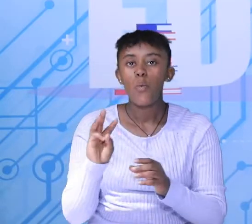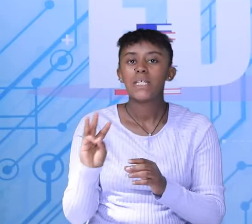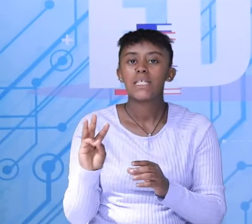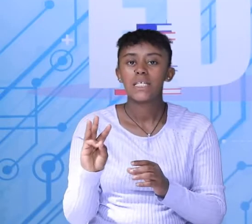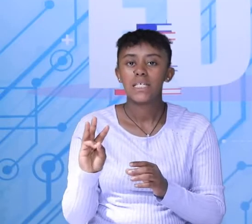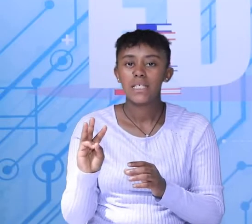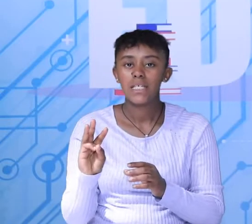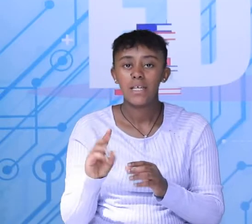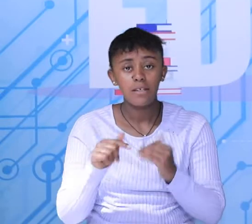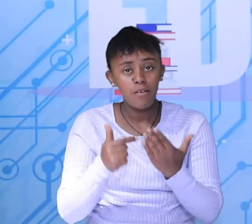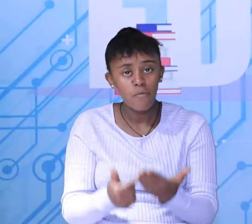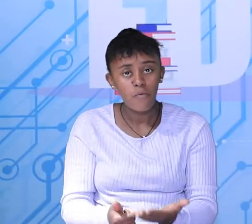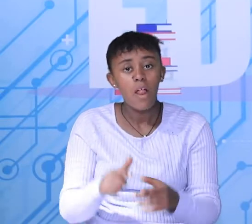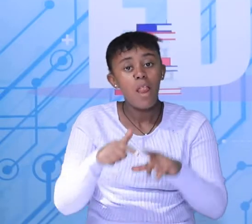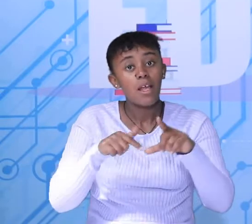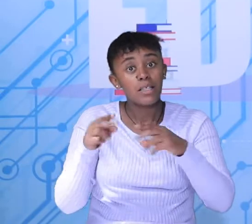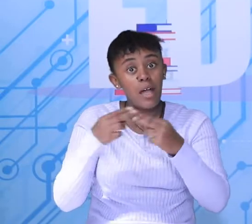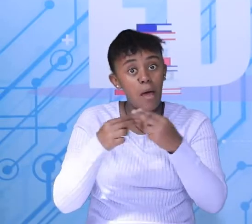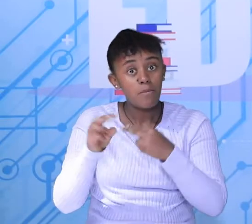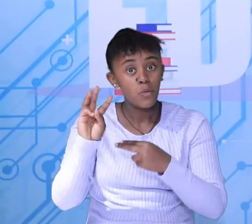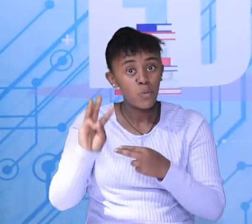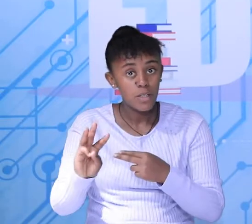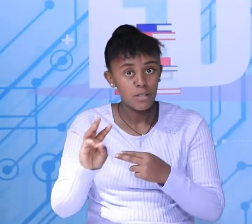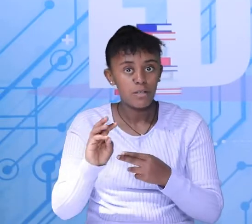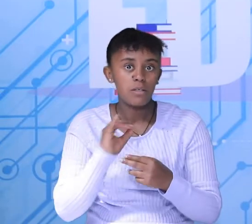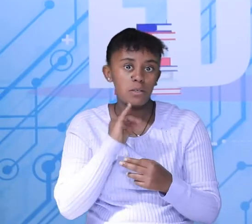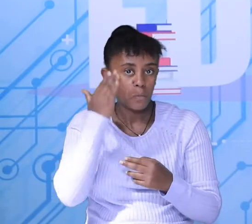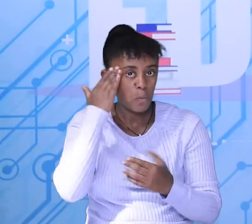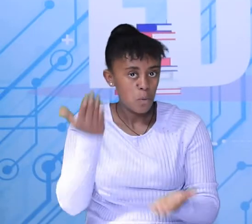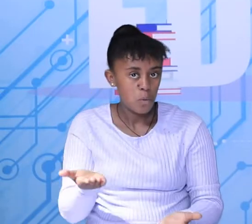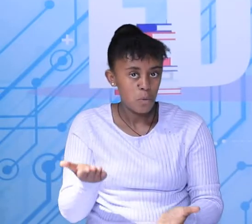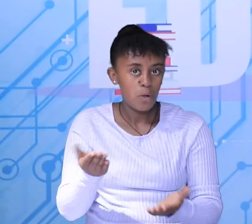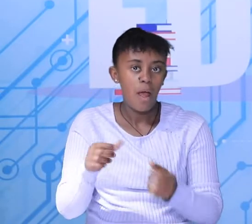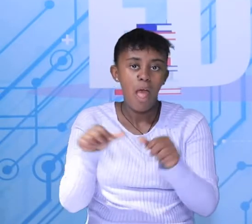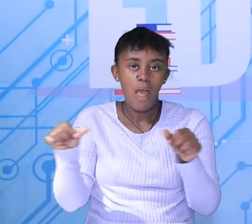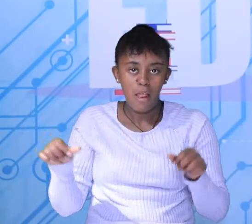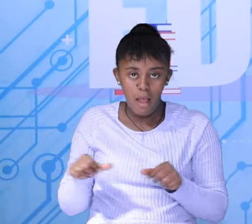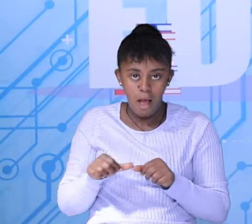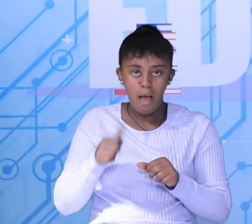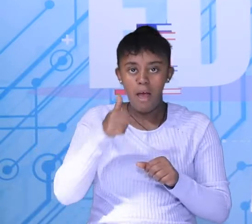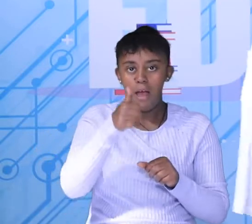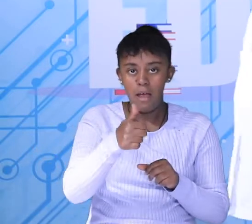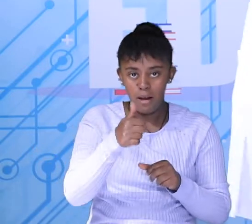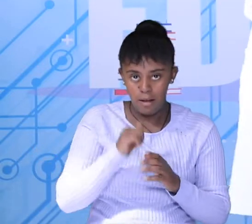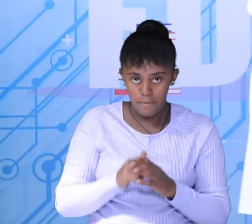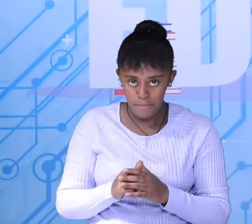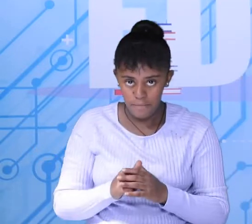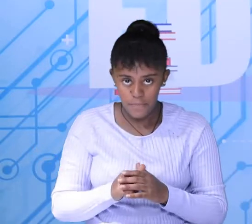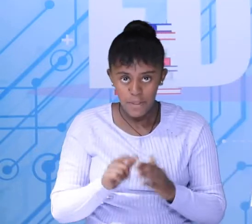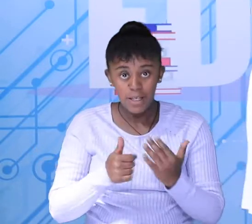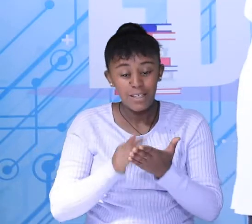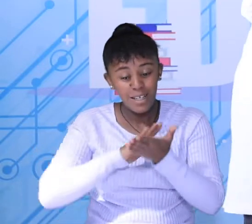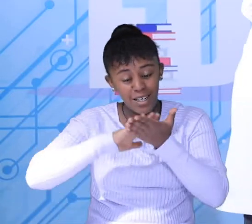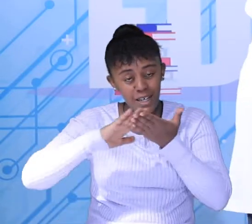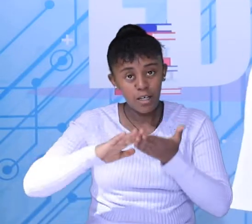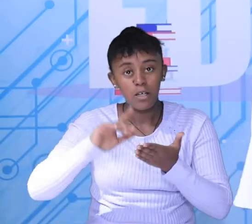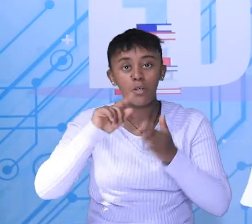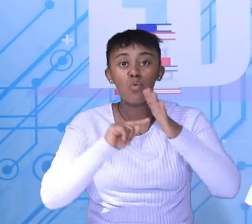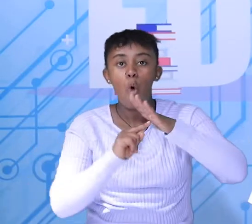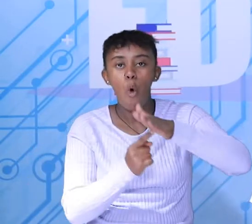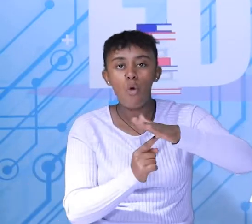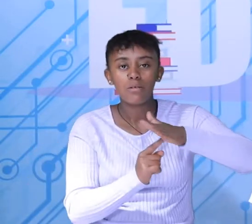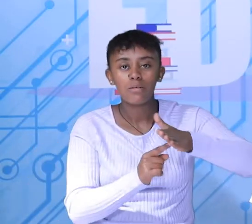be 7.2 times 10 to the power of minus 6 Newton.